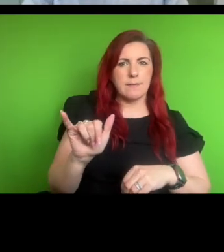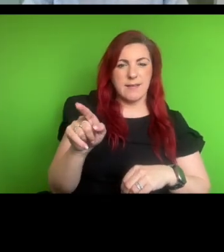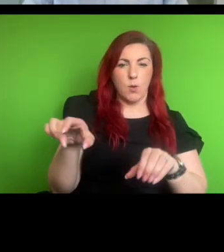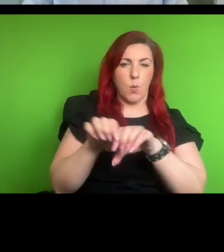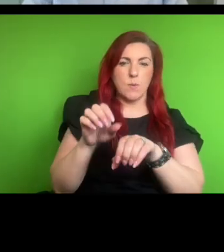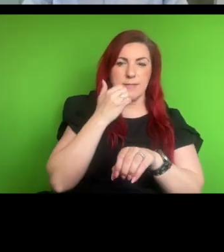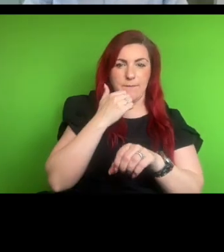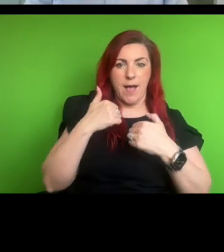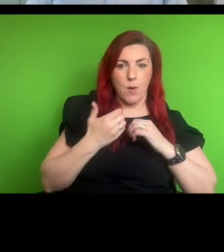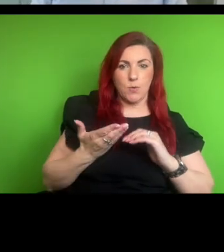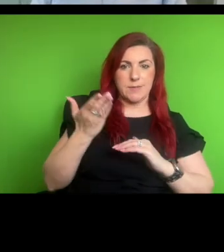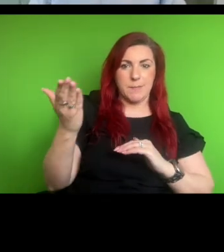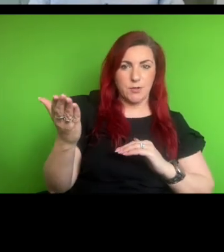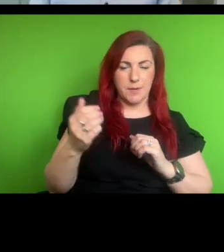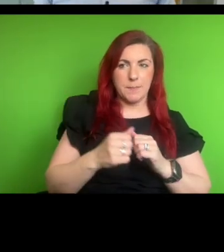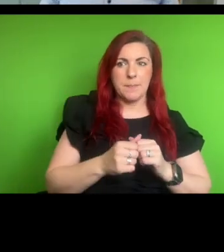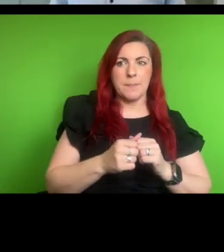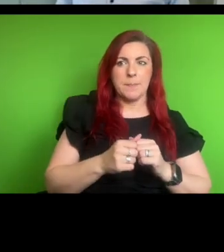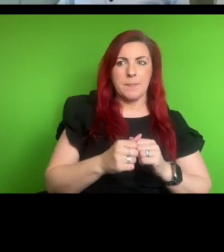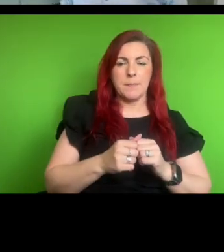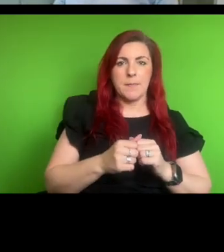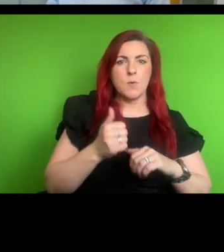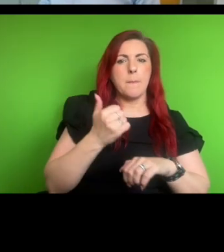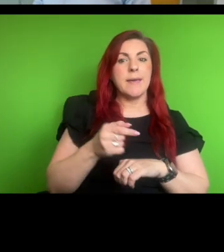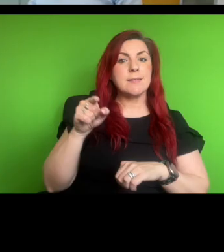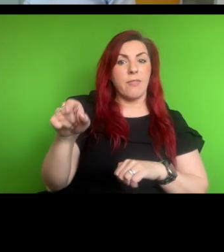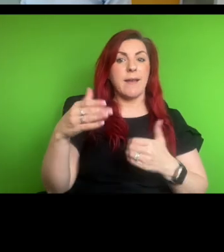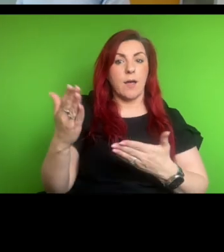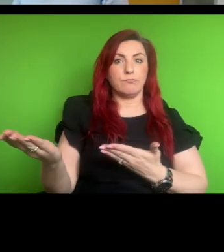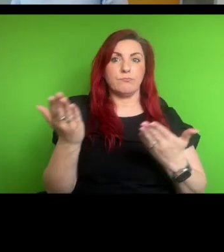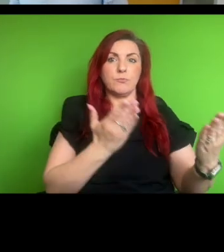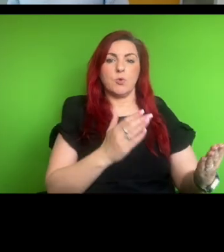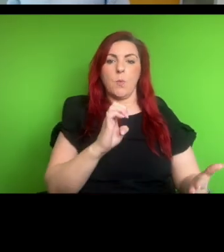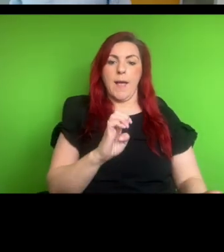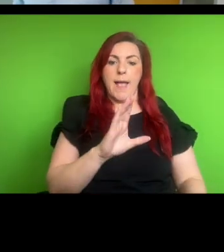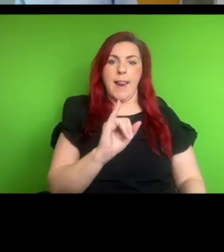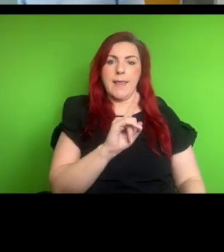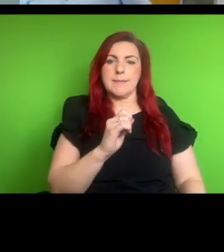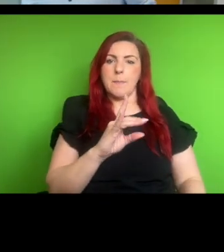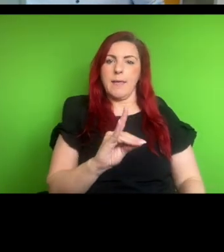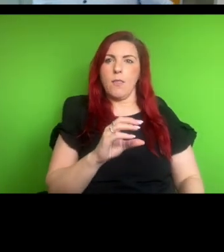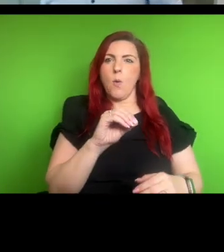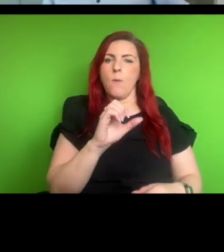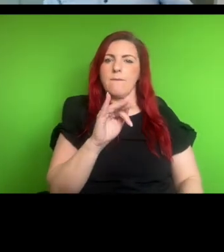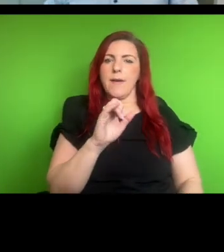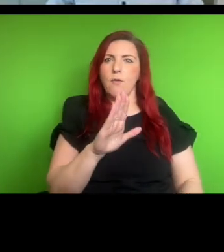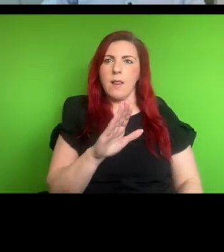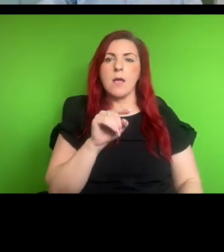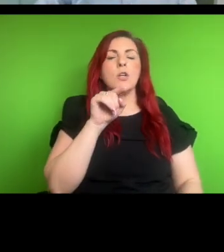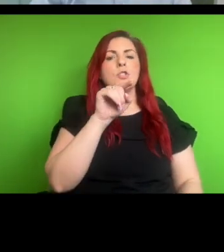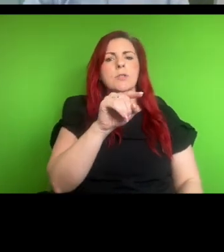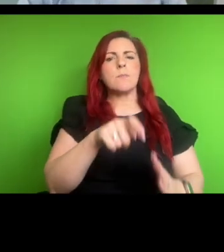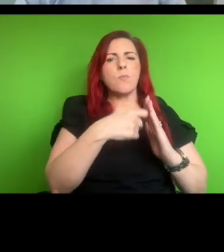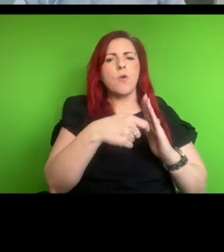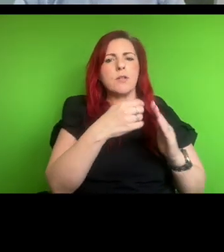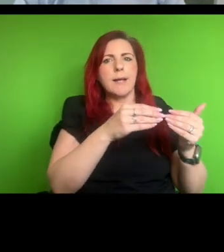that now, I'm going to hand you over to Elizabeth O'Farrell. Elizabeth is the project lead for the